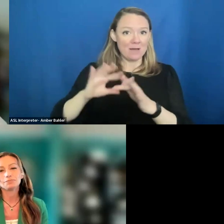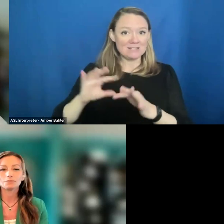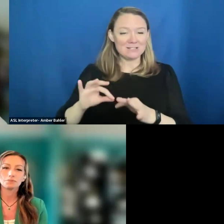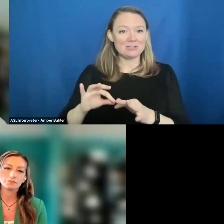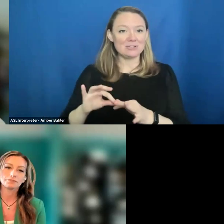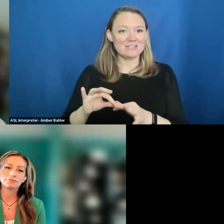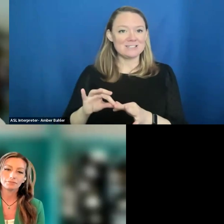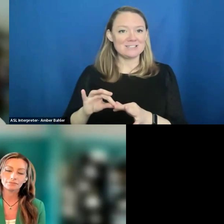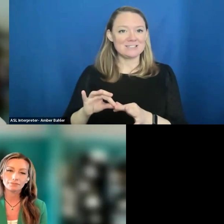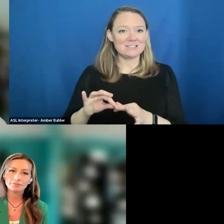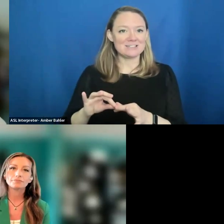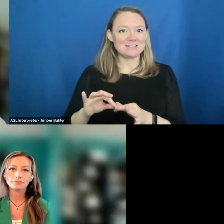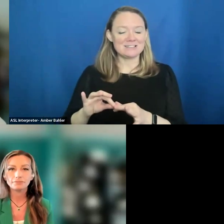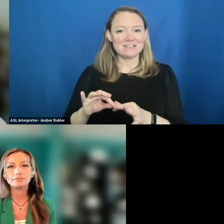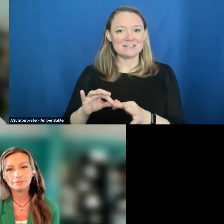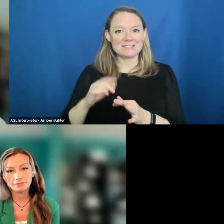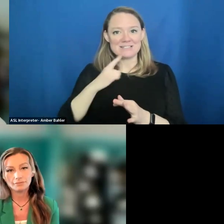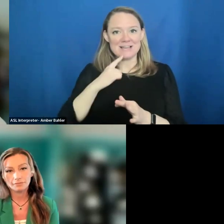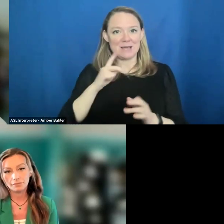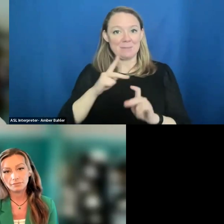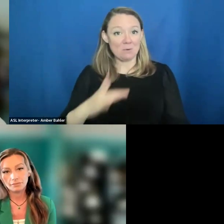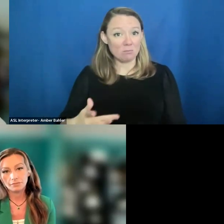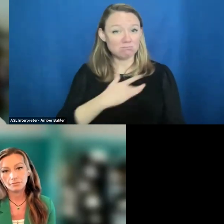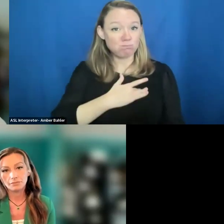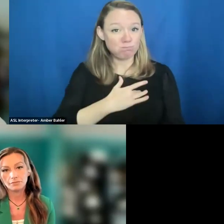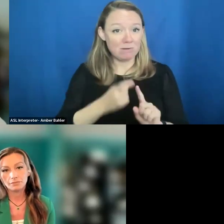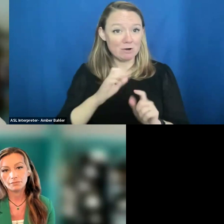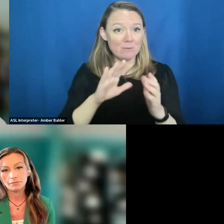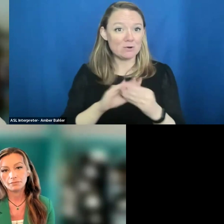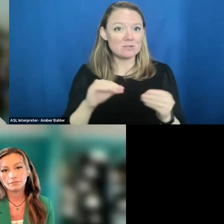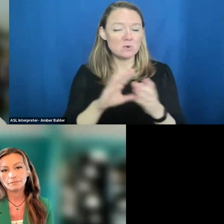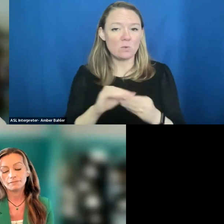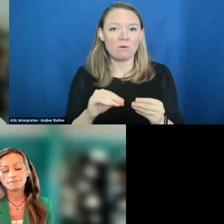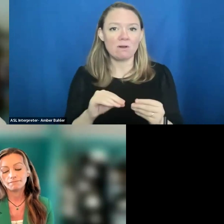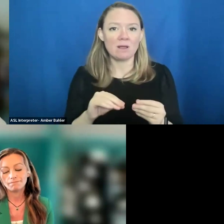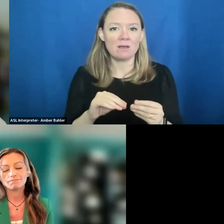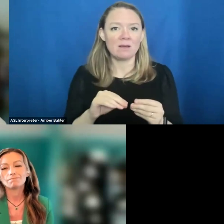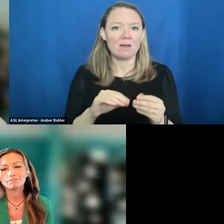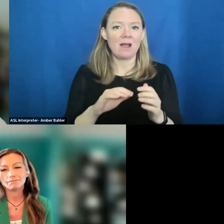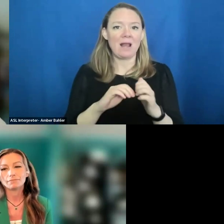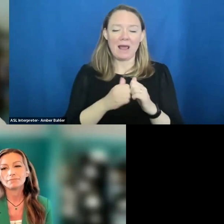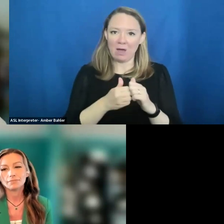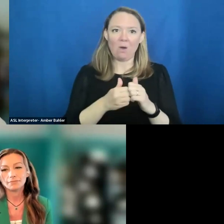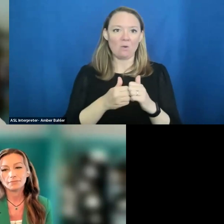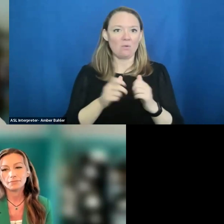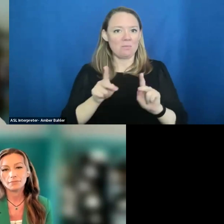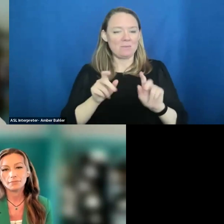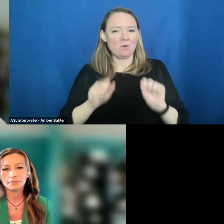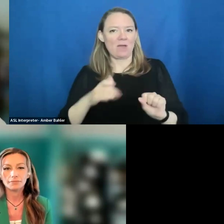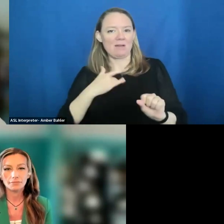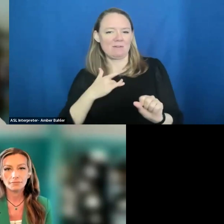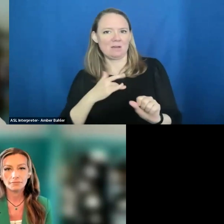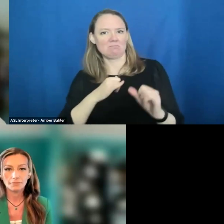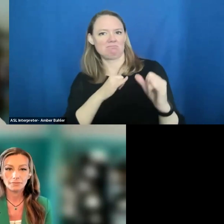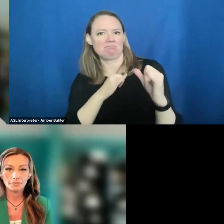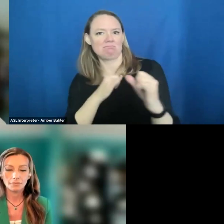how moved they are by your story. And I think particular how relatable it is and your message about this being something that